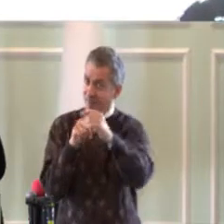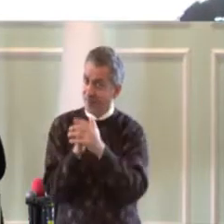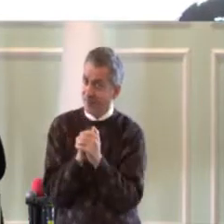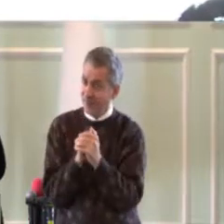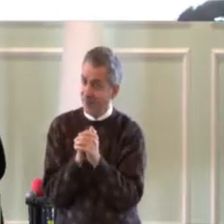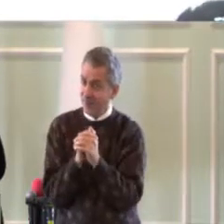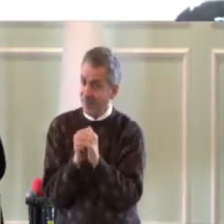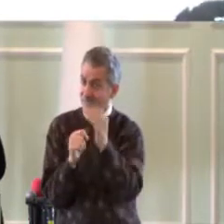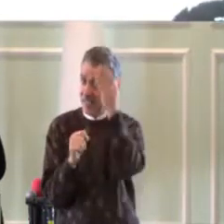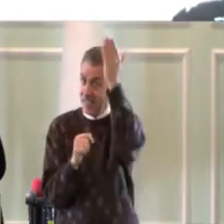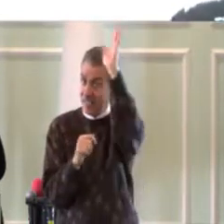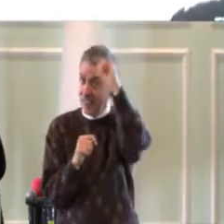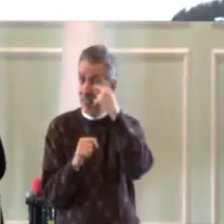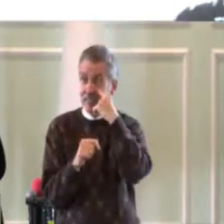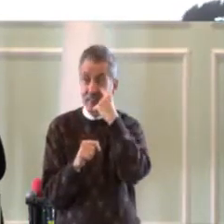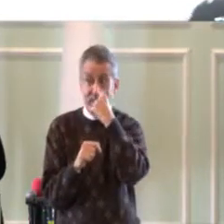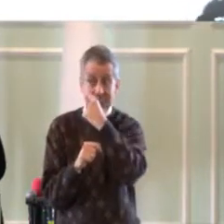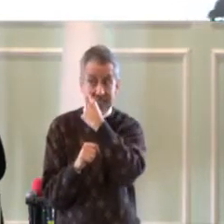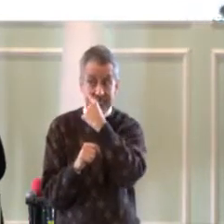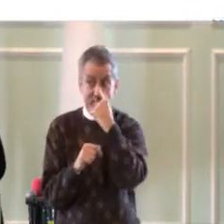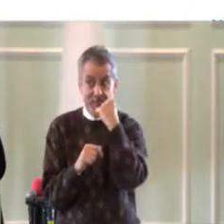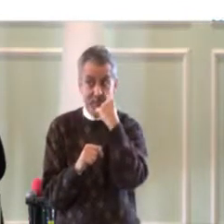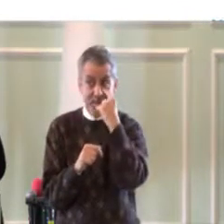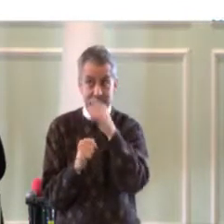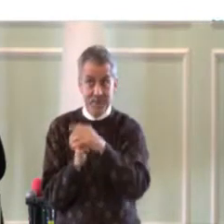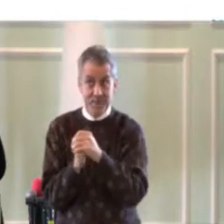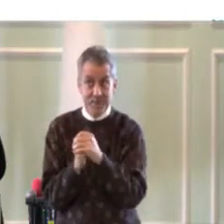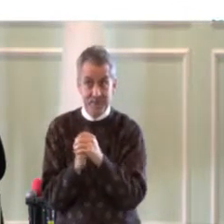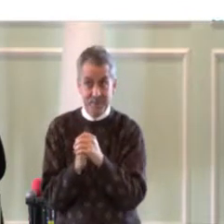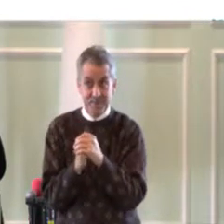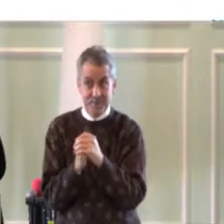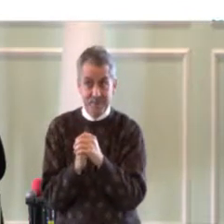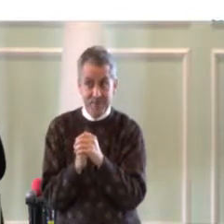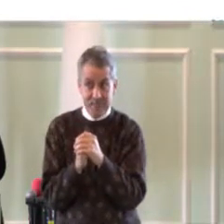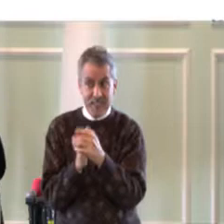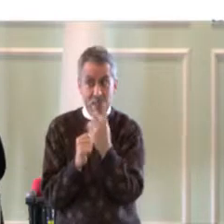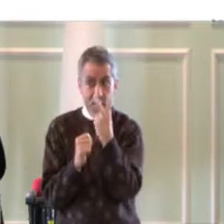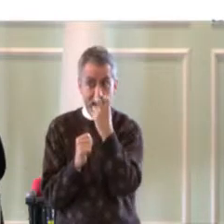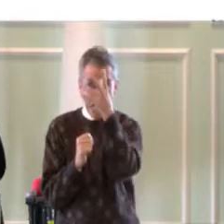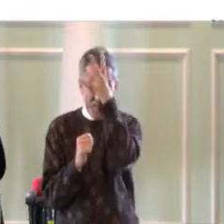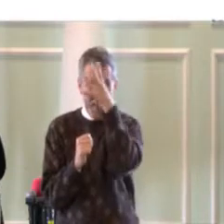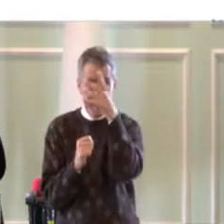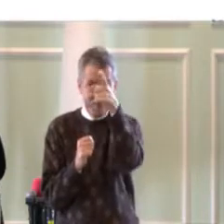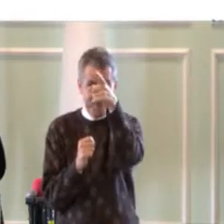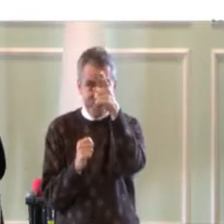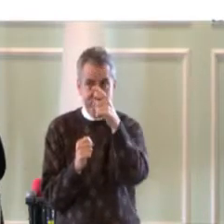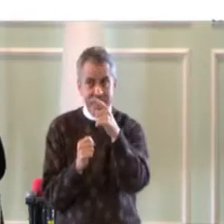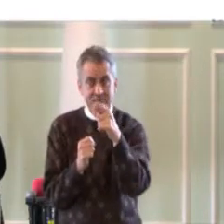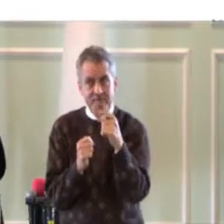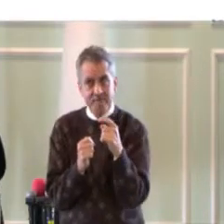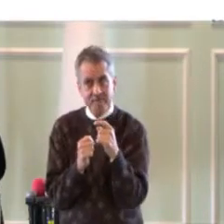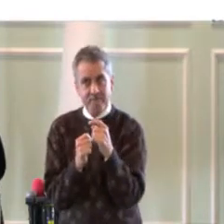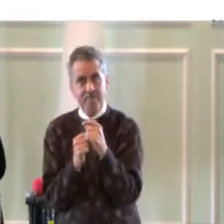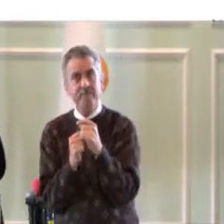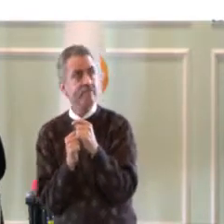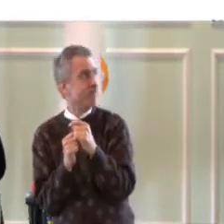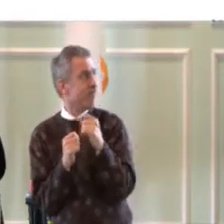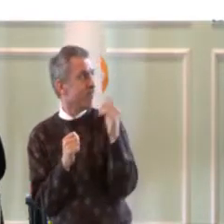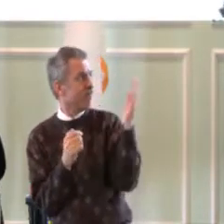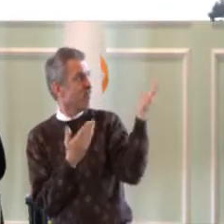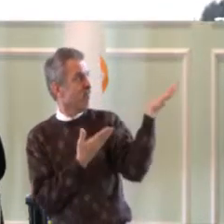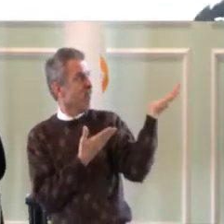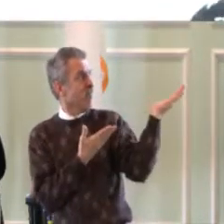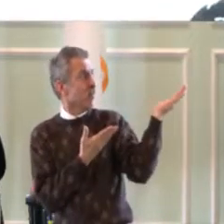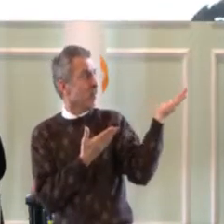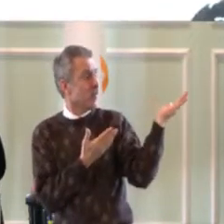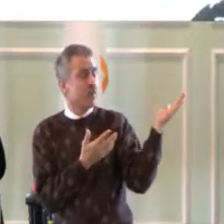the eye of God. We may be blind, as this blind man was, and Jesus